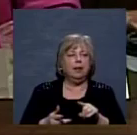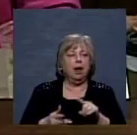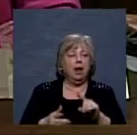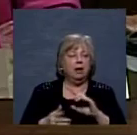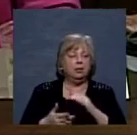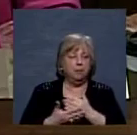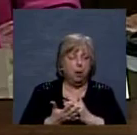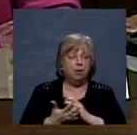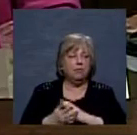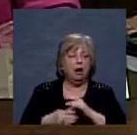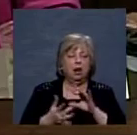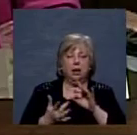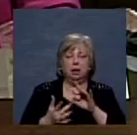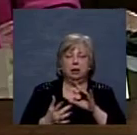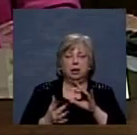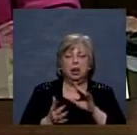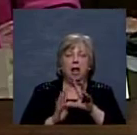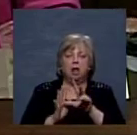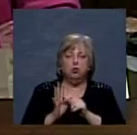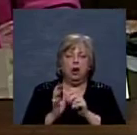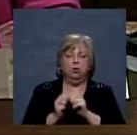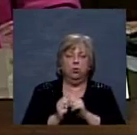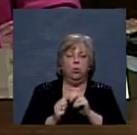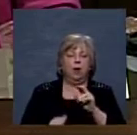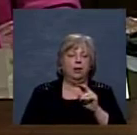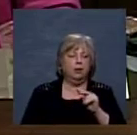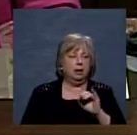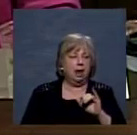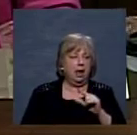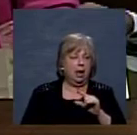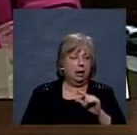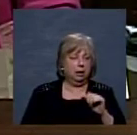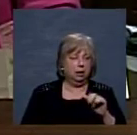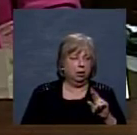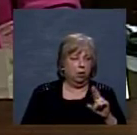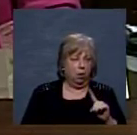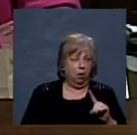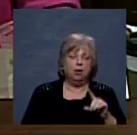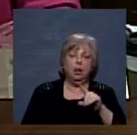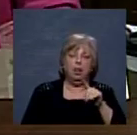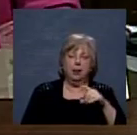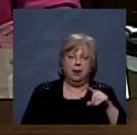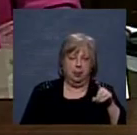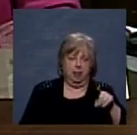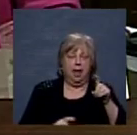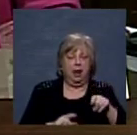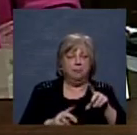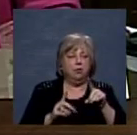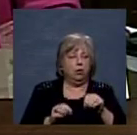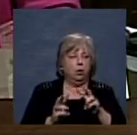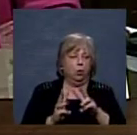Nelson Nygaard, they are required to do a workshop with the city board.